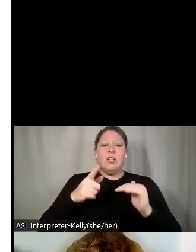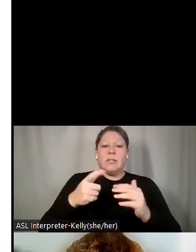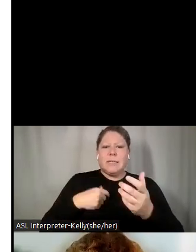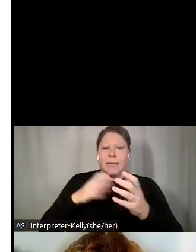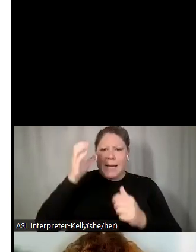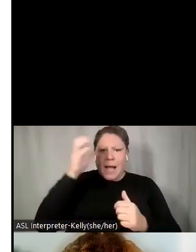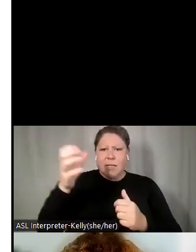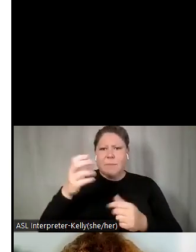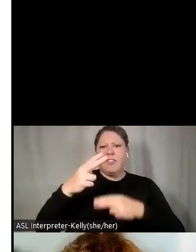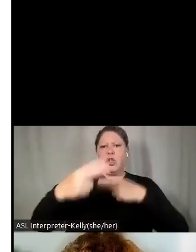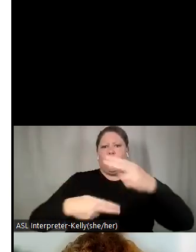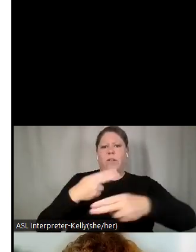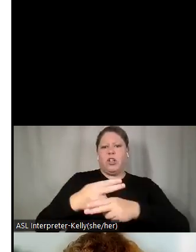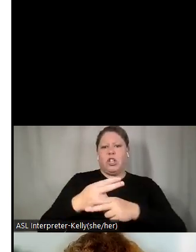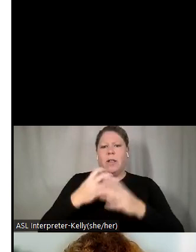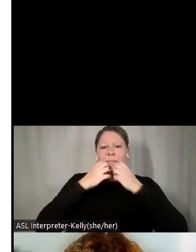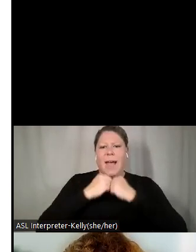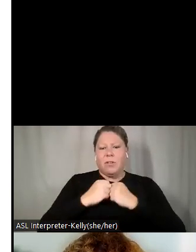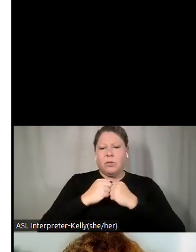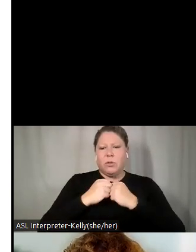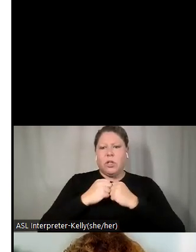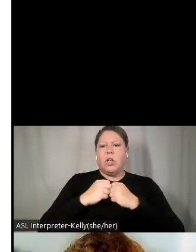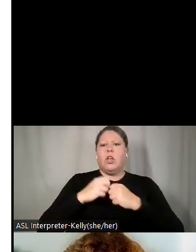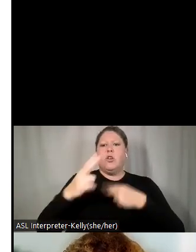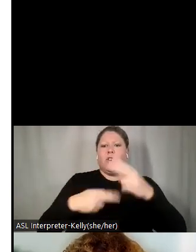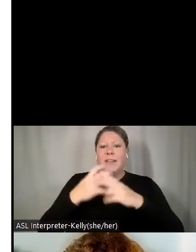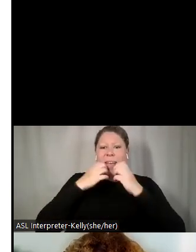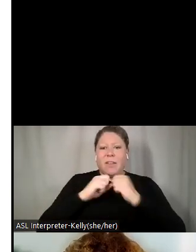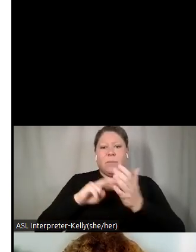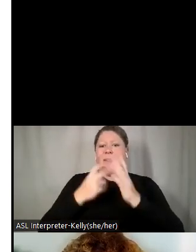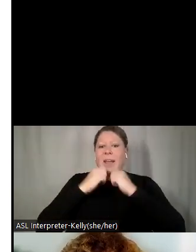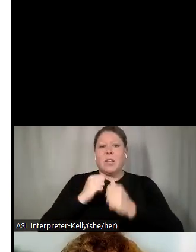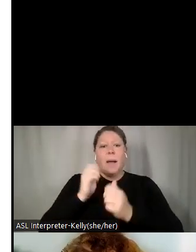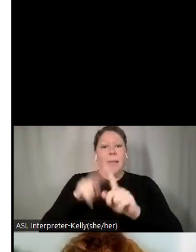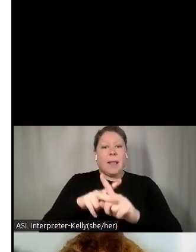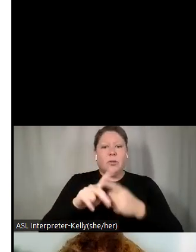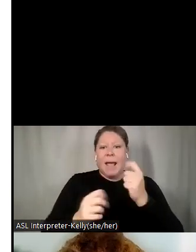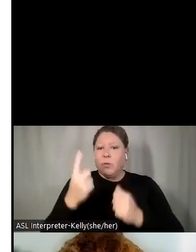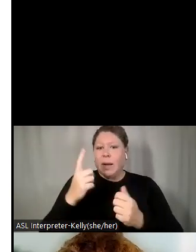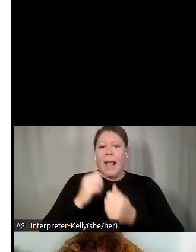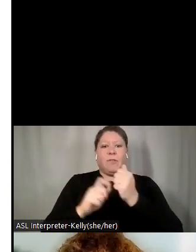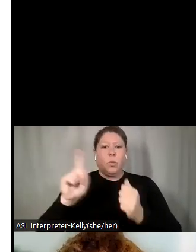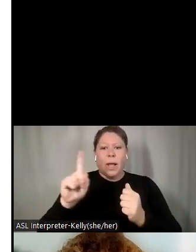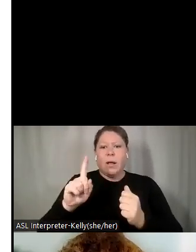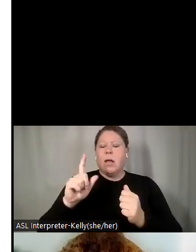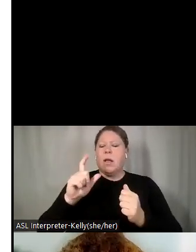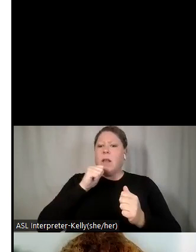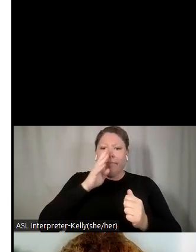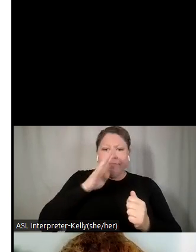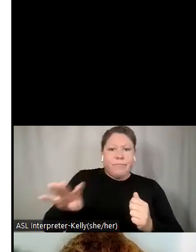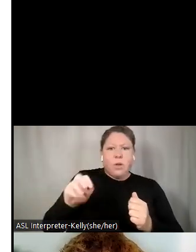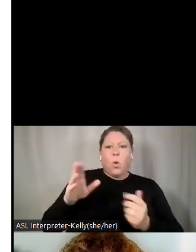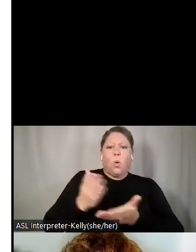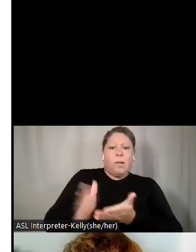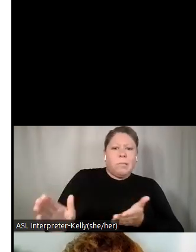universal values. And universal values are values that apply to everyone, everywhere, leaving no one behind, including your worst